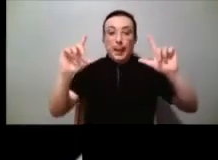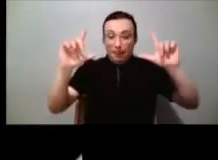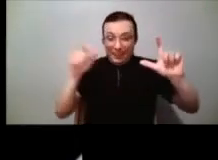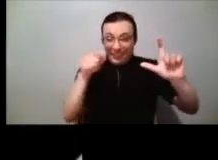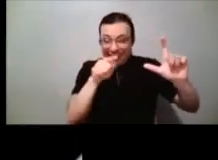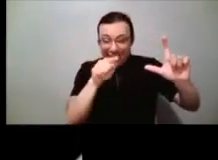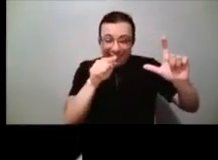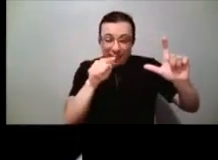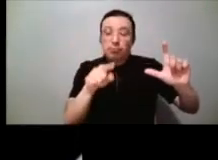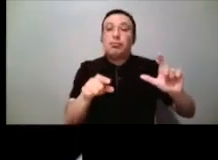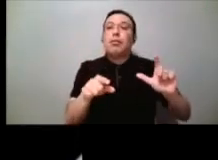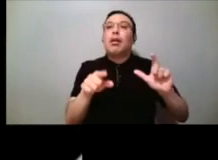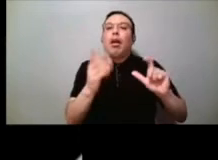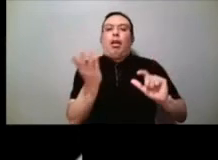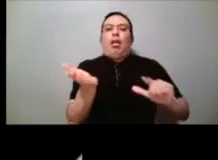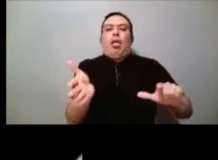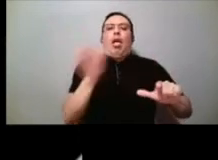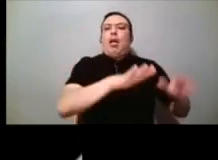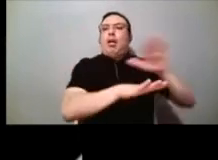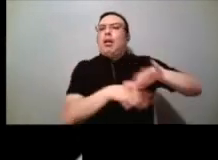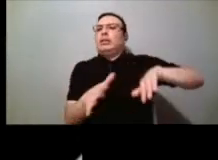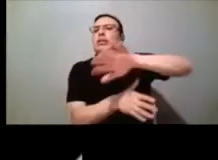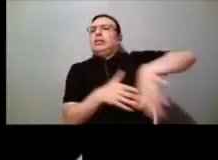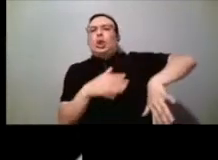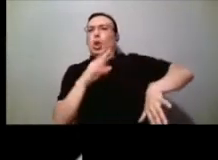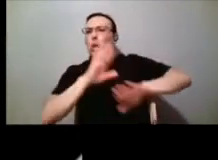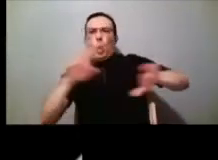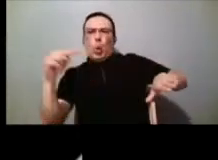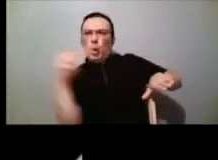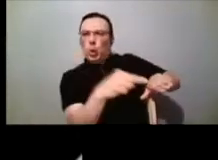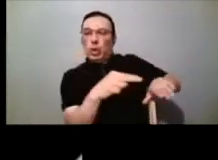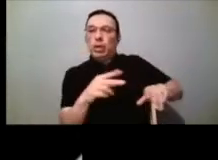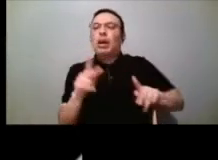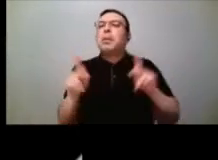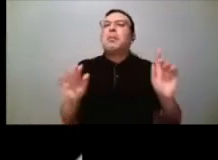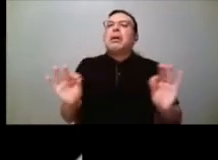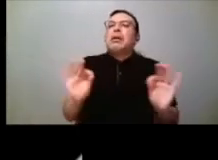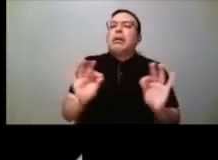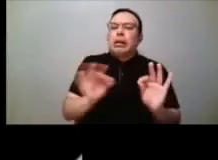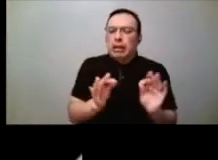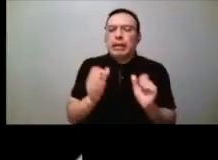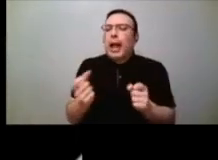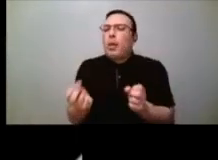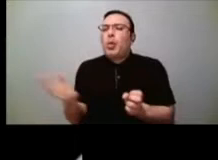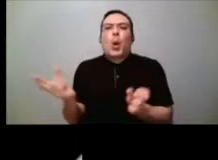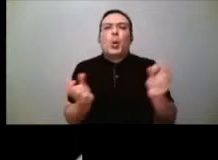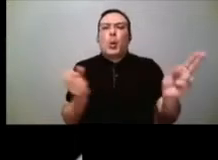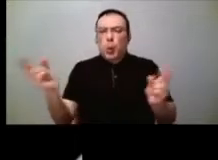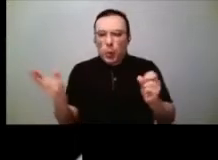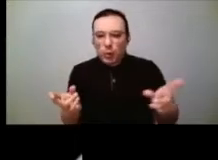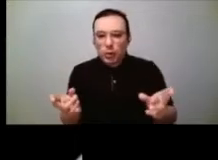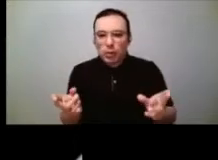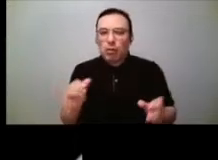the ways disaster racial capitalism's logics of disposability create the conditions that make living with more than one virus,